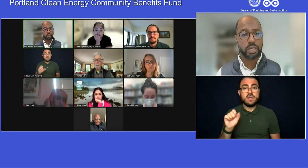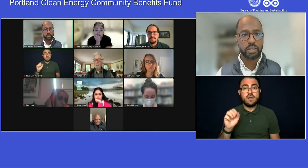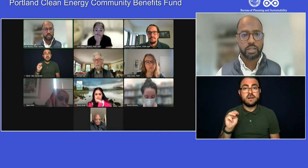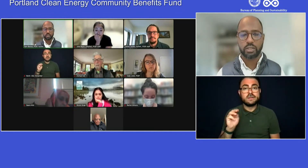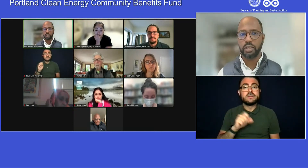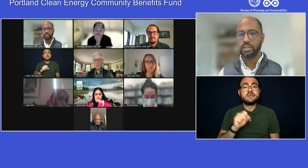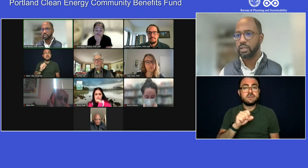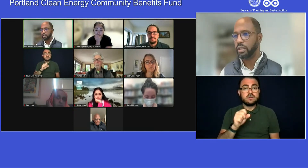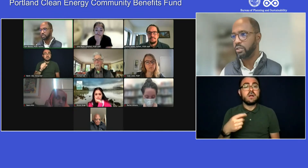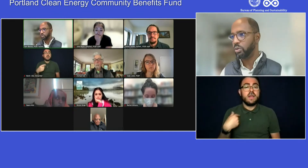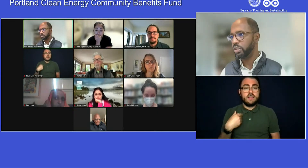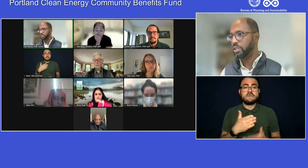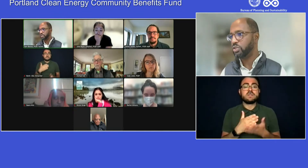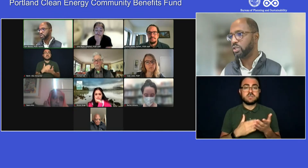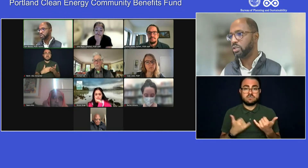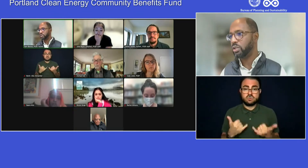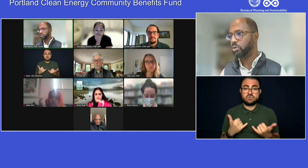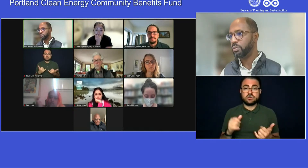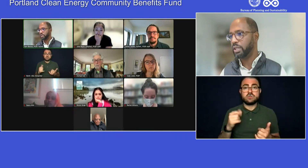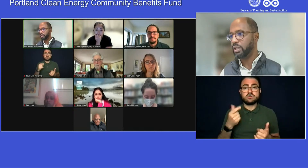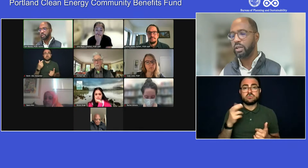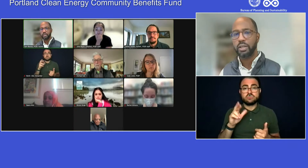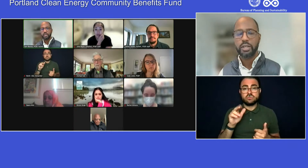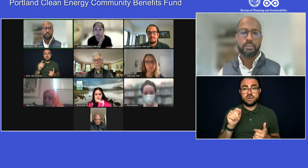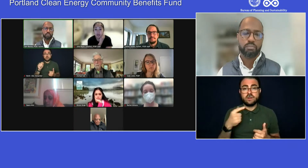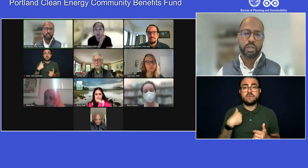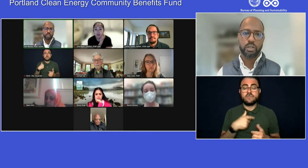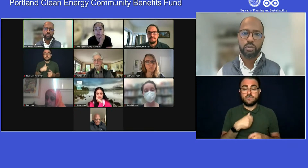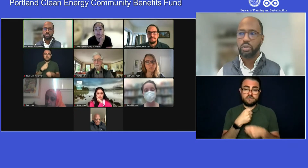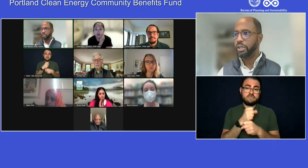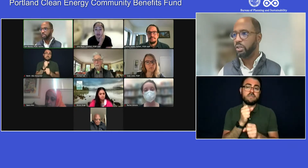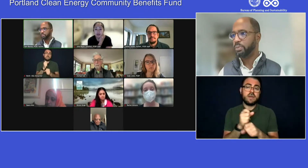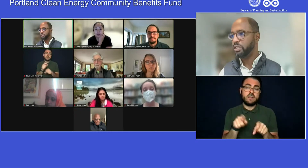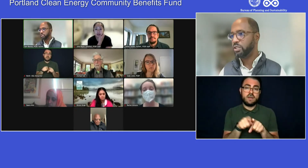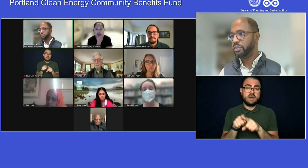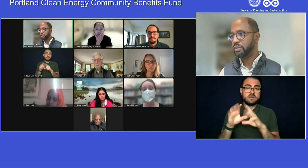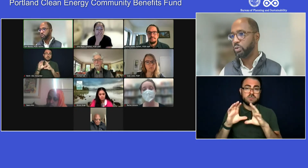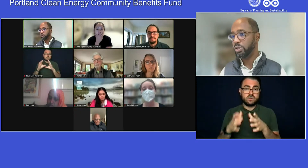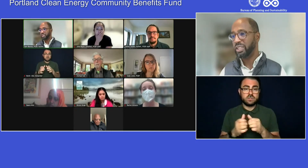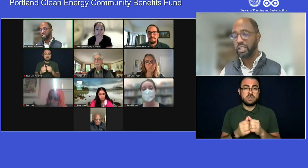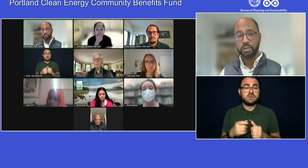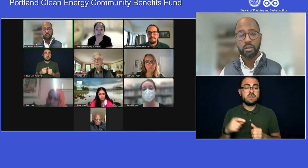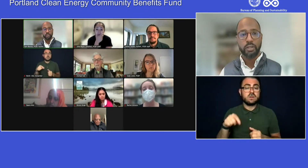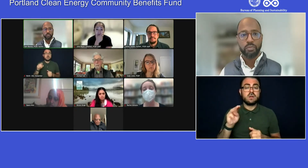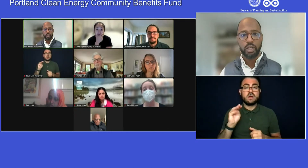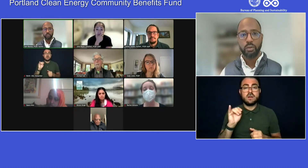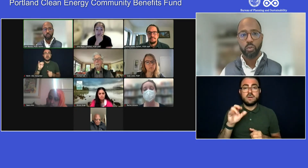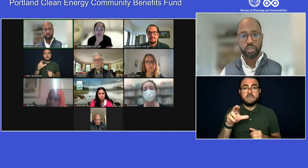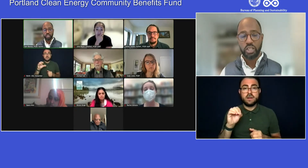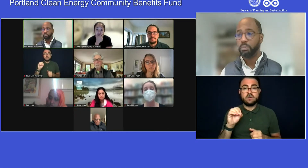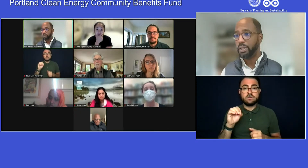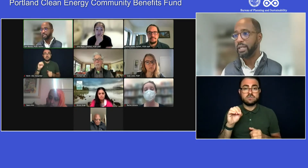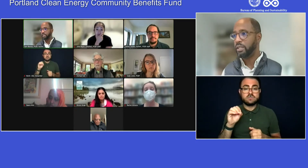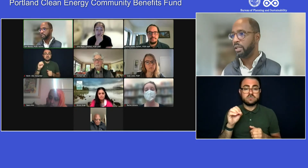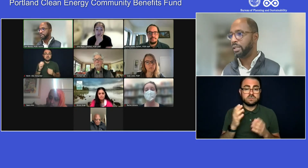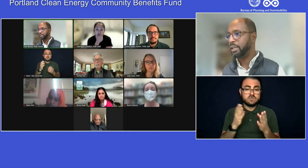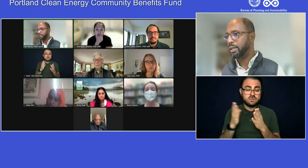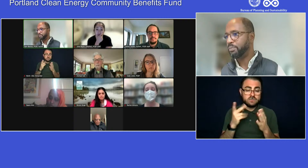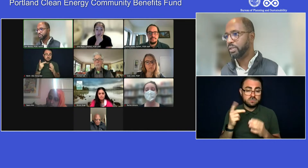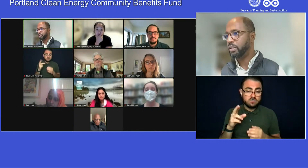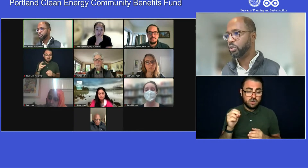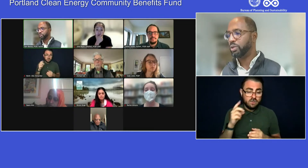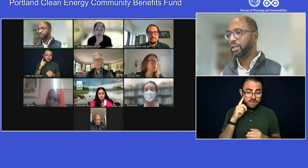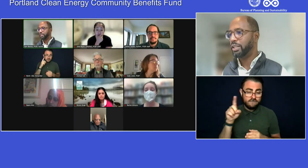existing grants that we've made as an organization to groups like the Micro Enterprise Service of Oregon that have been working on